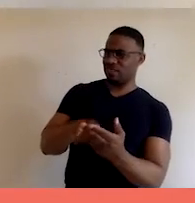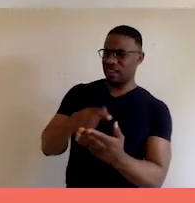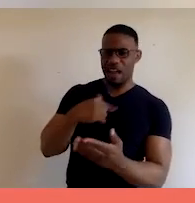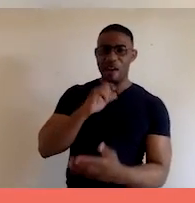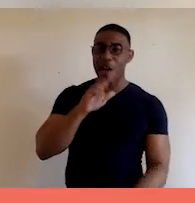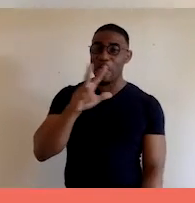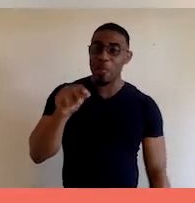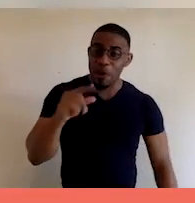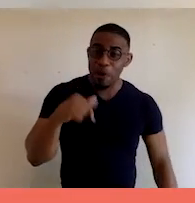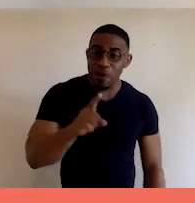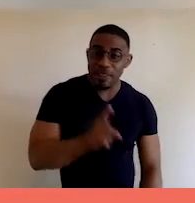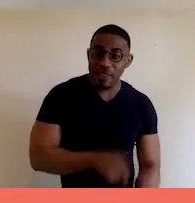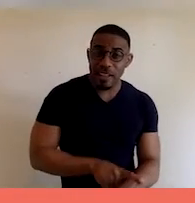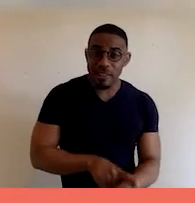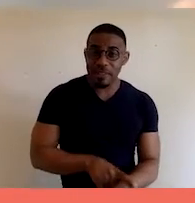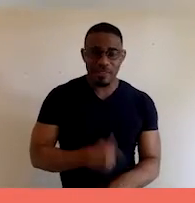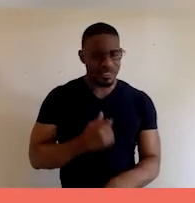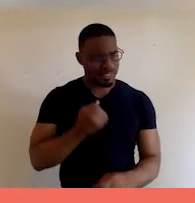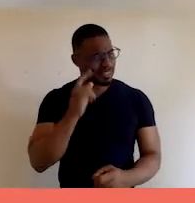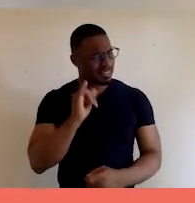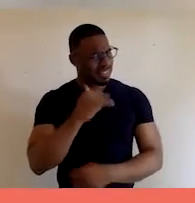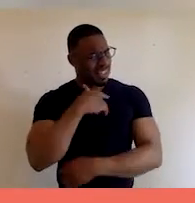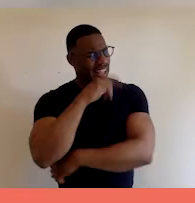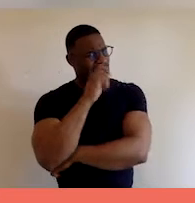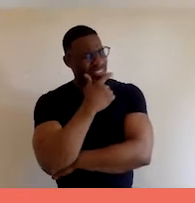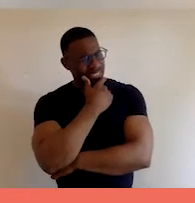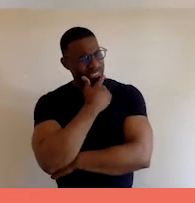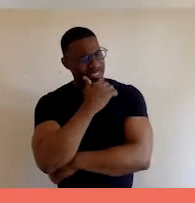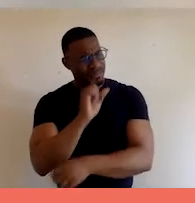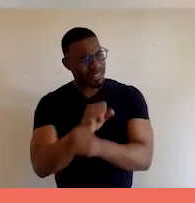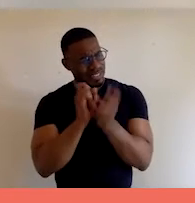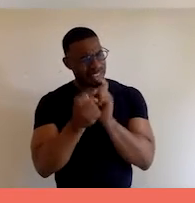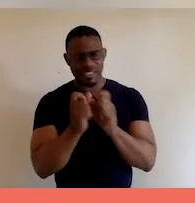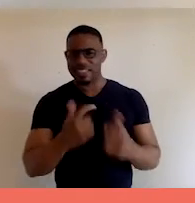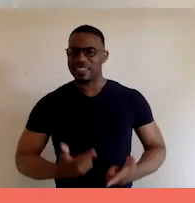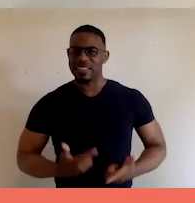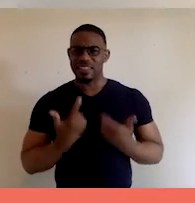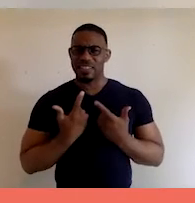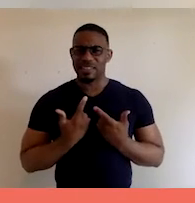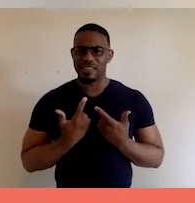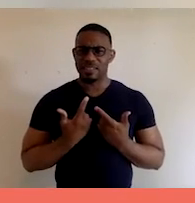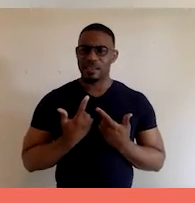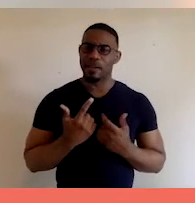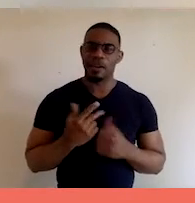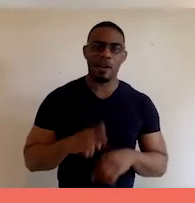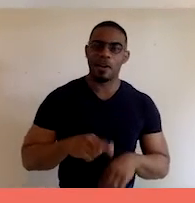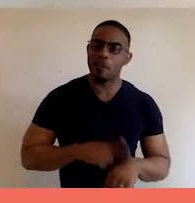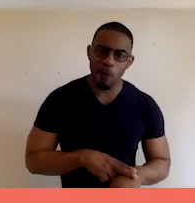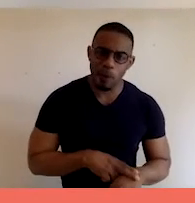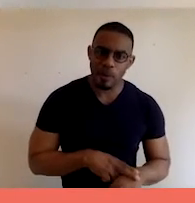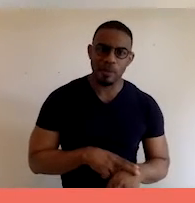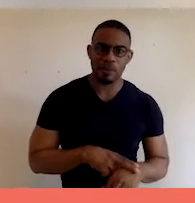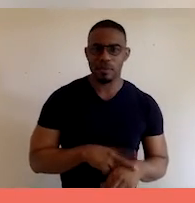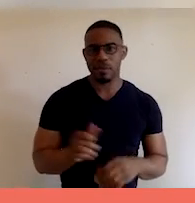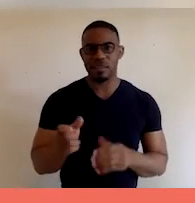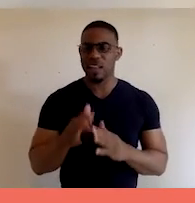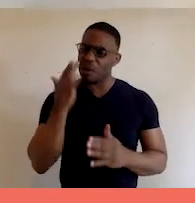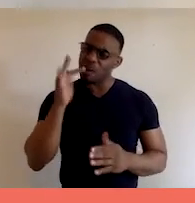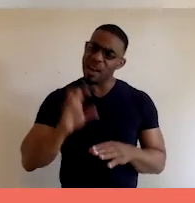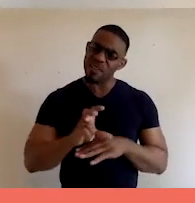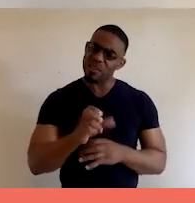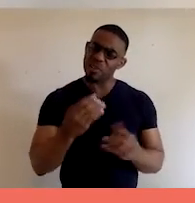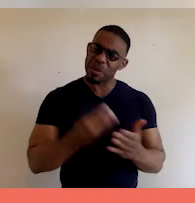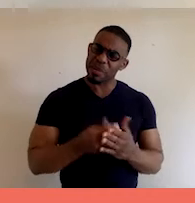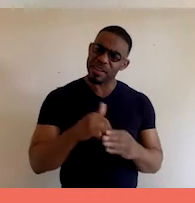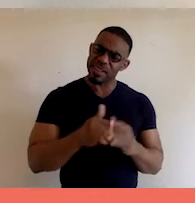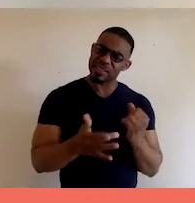was 30 years old at the time, and I realized I need to make a change in life. And of course, you know, he was asked, why are you investing so much